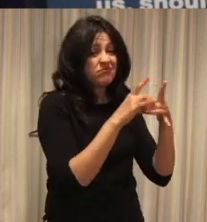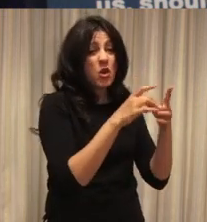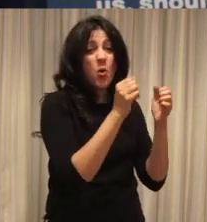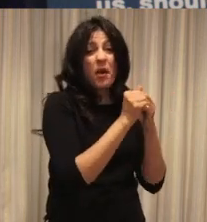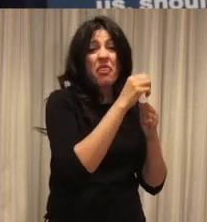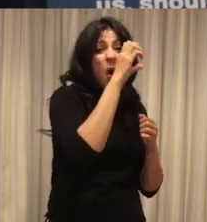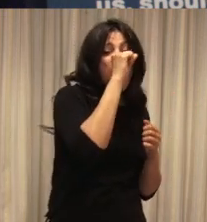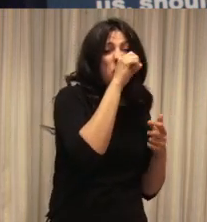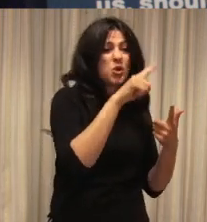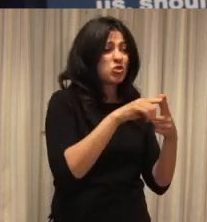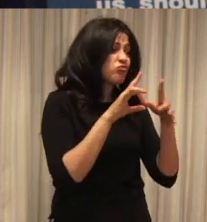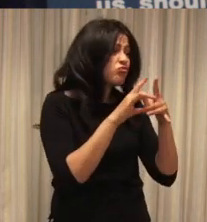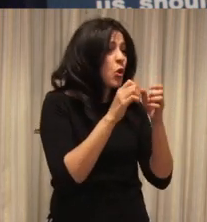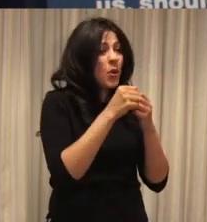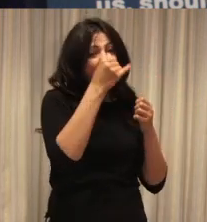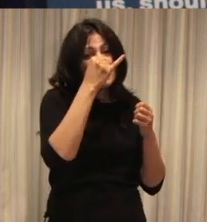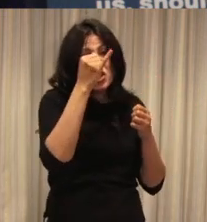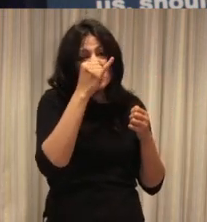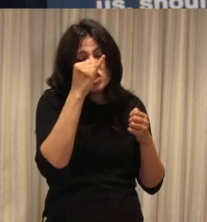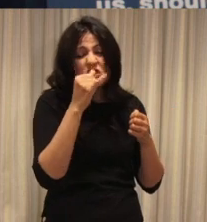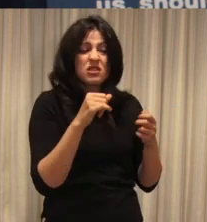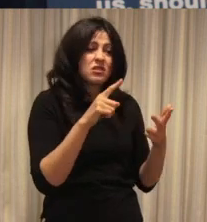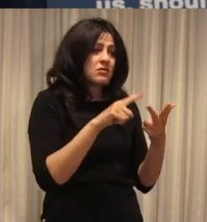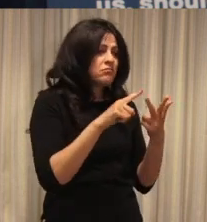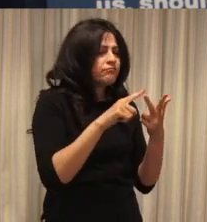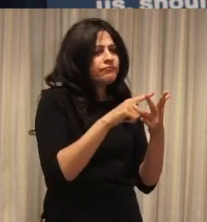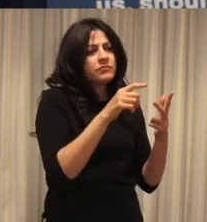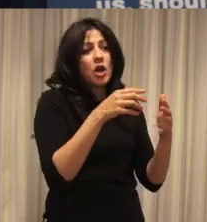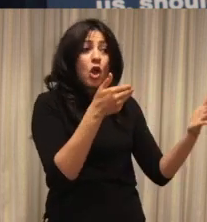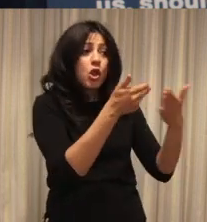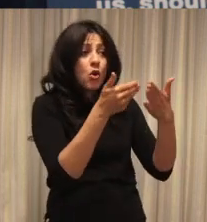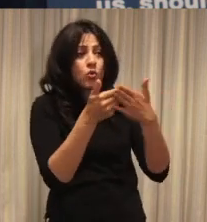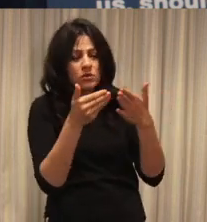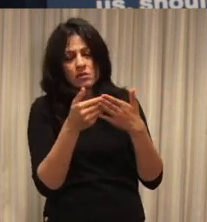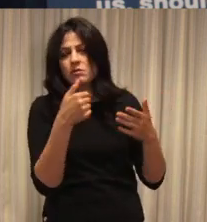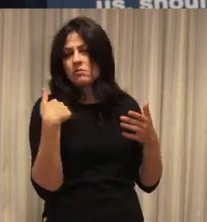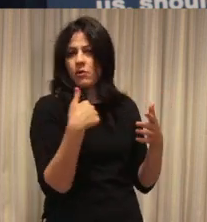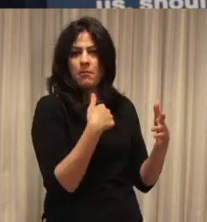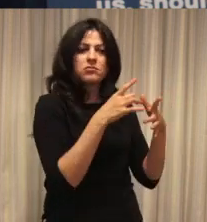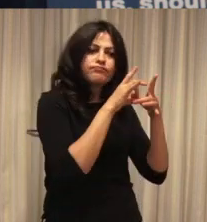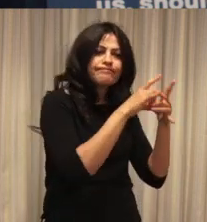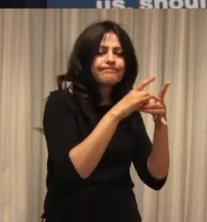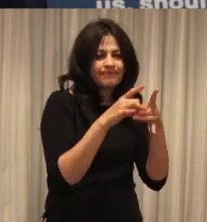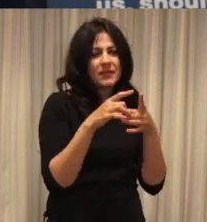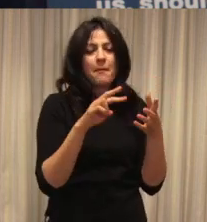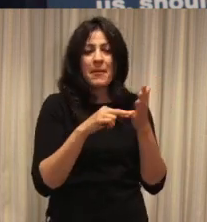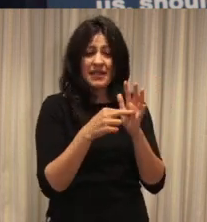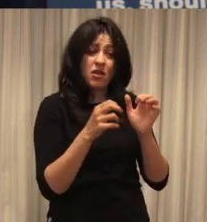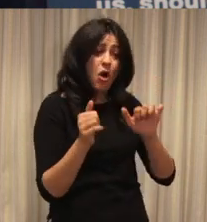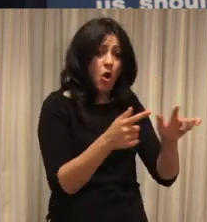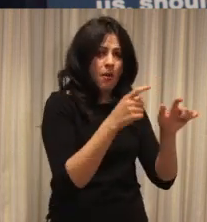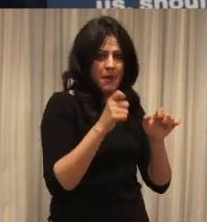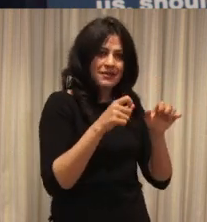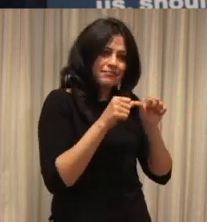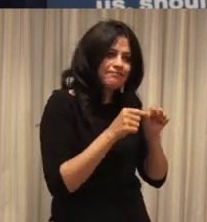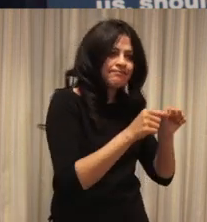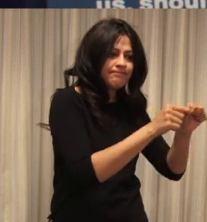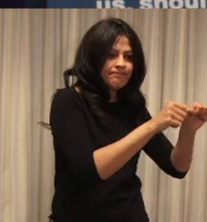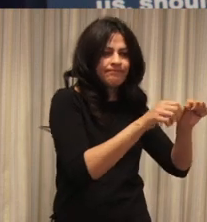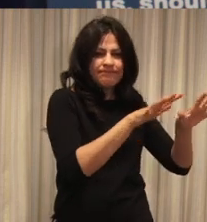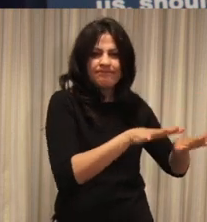and Ulster and other surrounding counties, that we want to have a consistent approach to this and that a regional approach makes